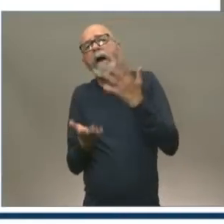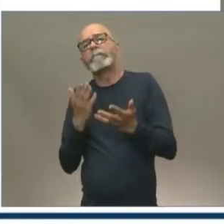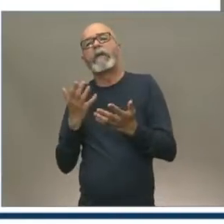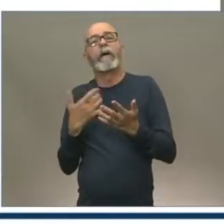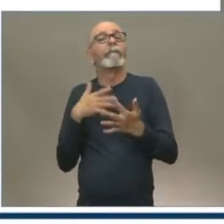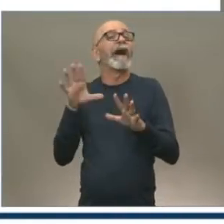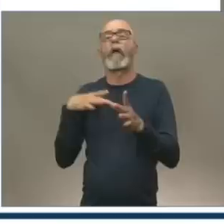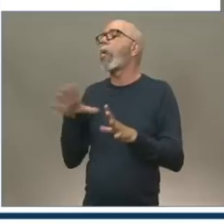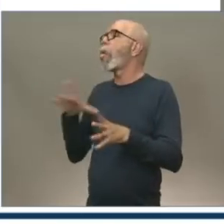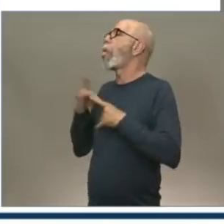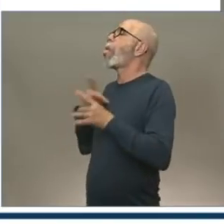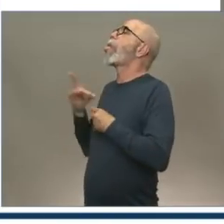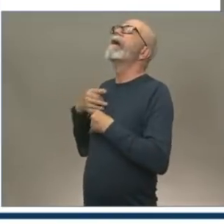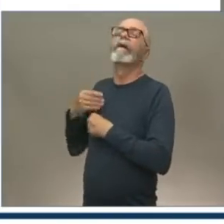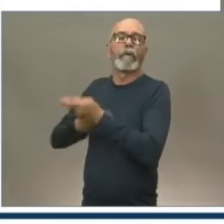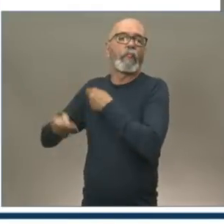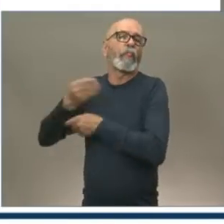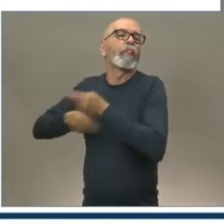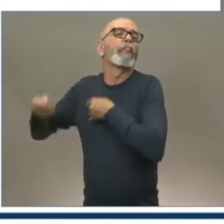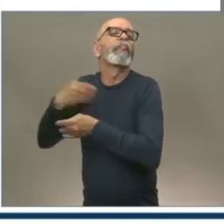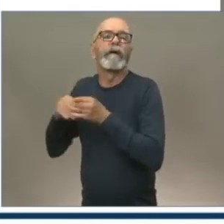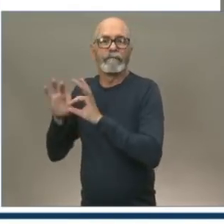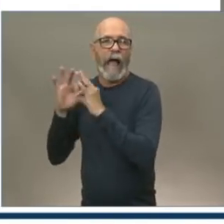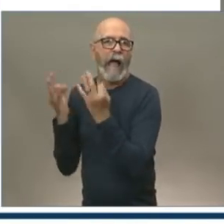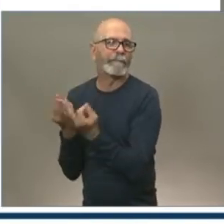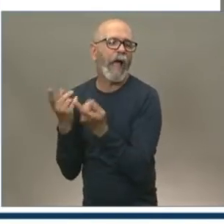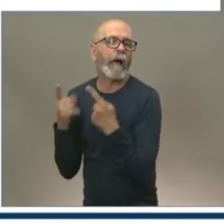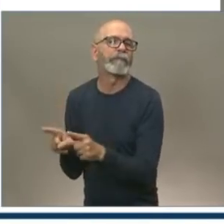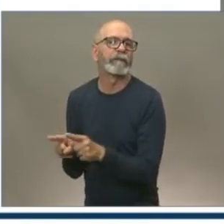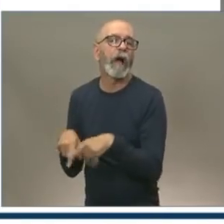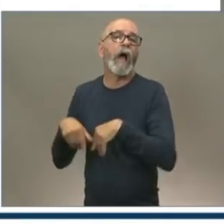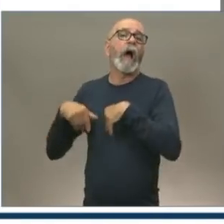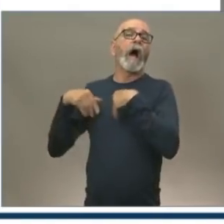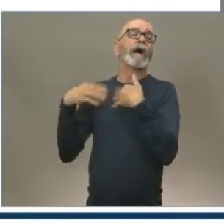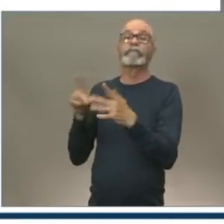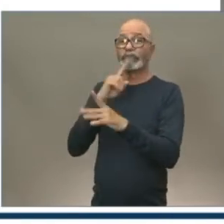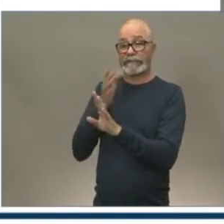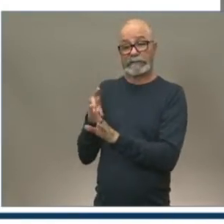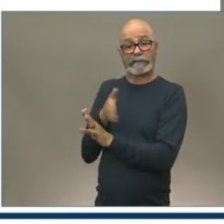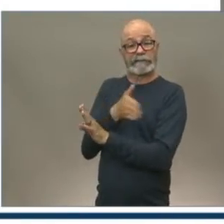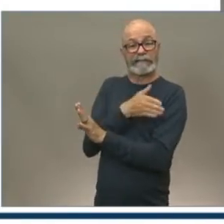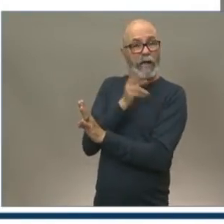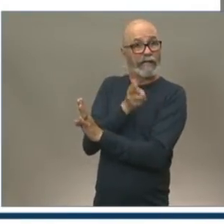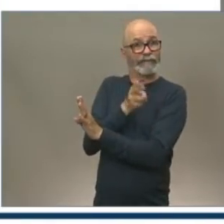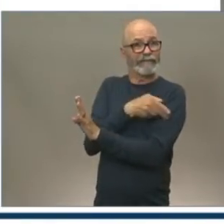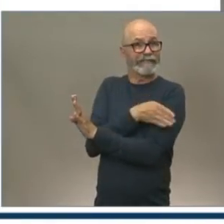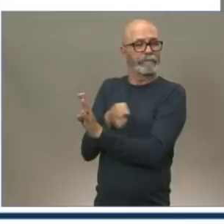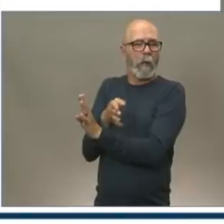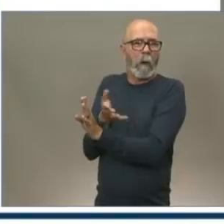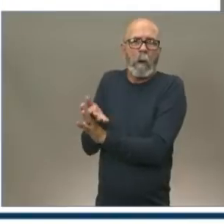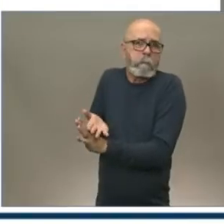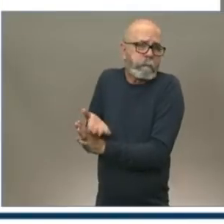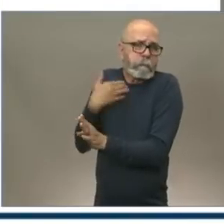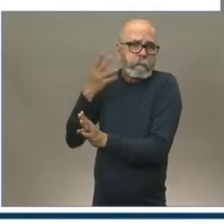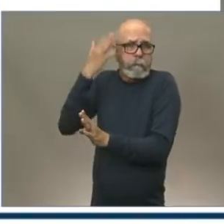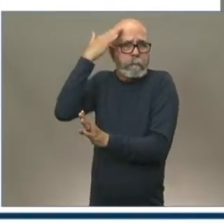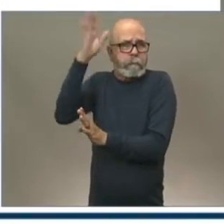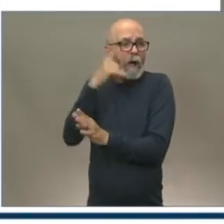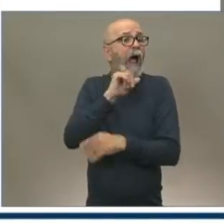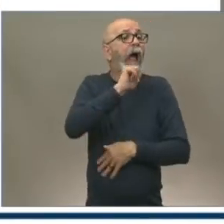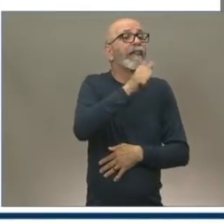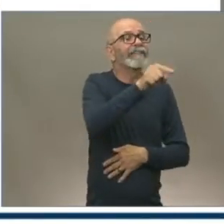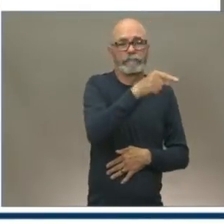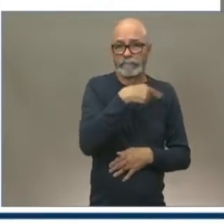household, but we may not know where the original source was. Others we're not clear of the links yet through our investigation. So we've